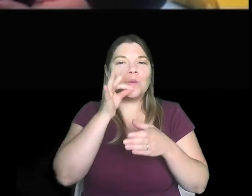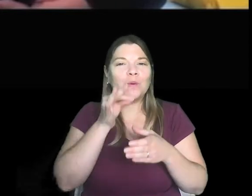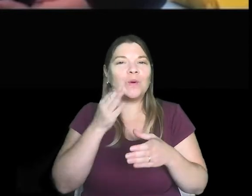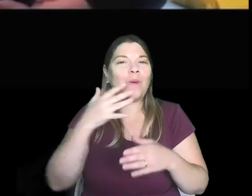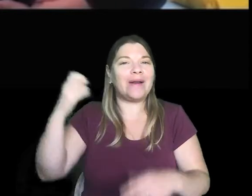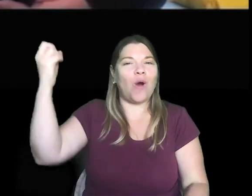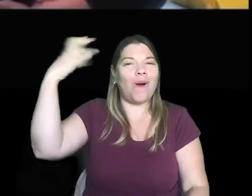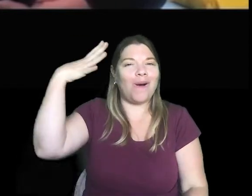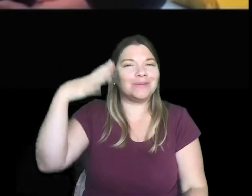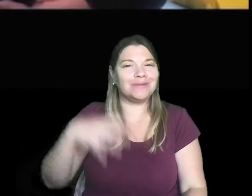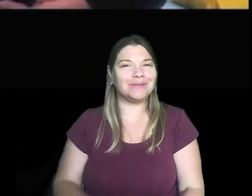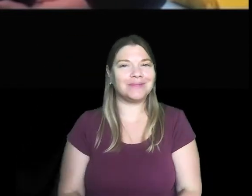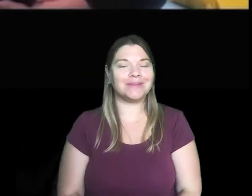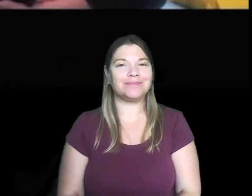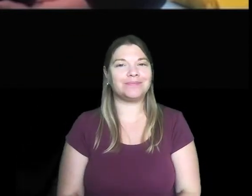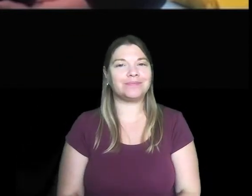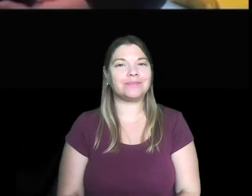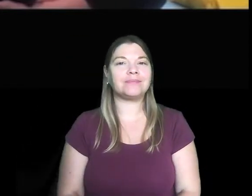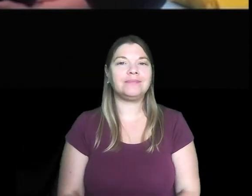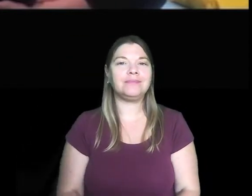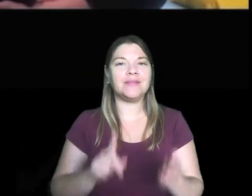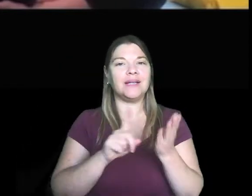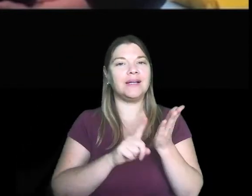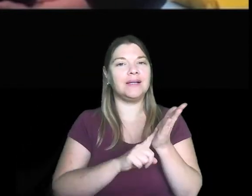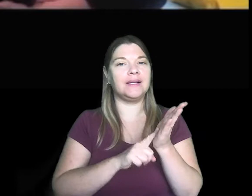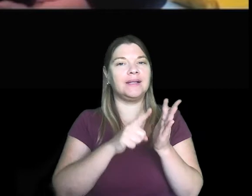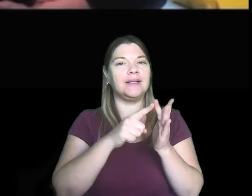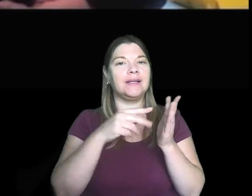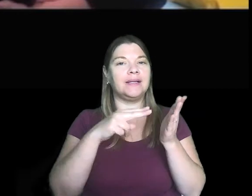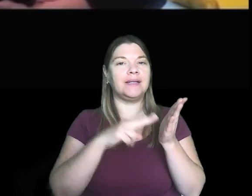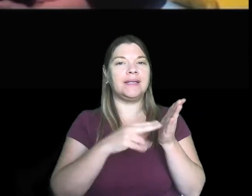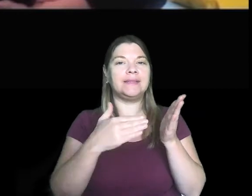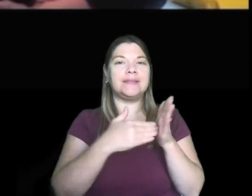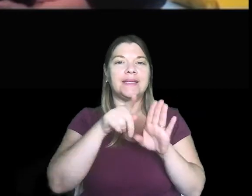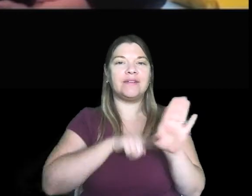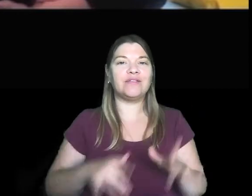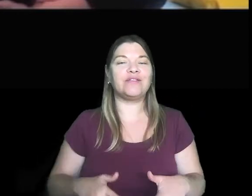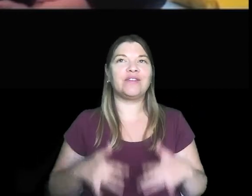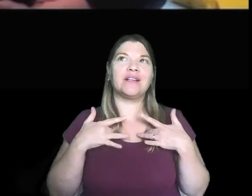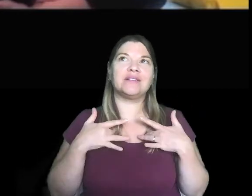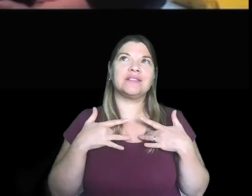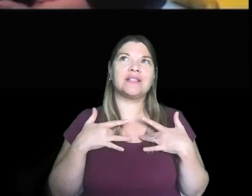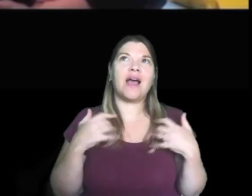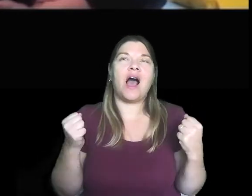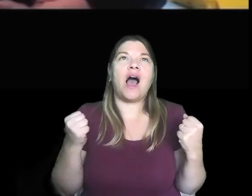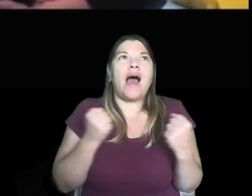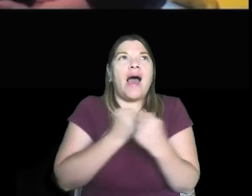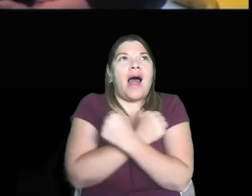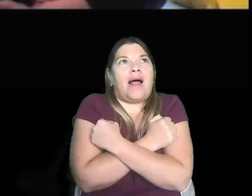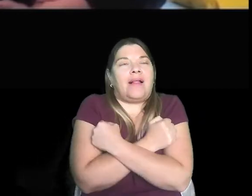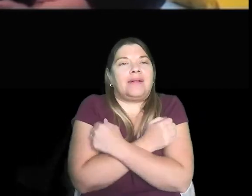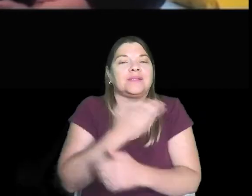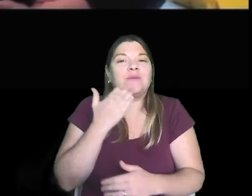For Linzy, the sensation of being held by water is much like the taste and smell